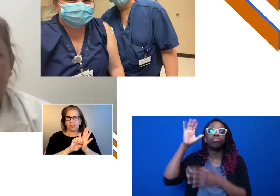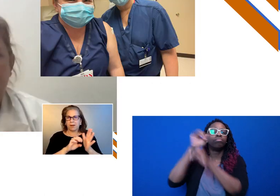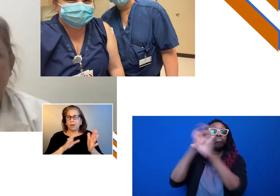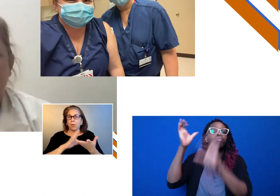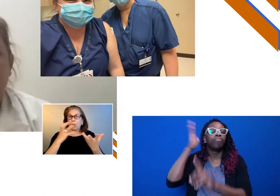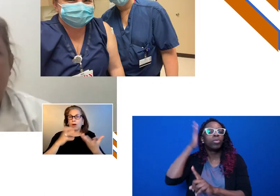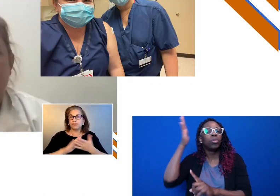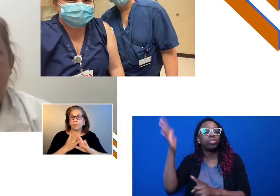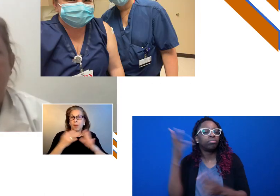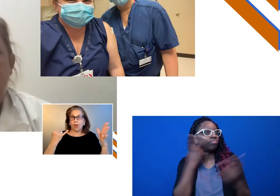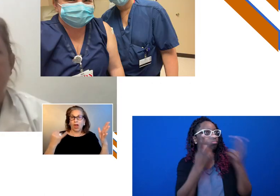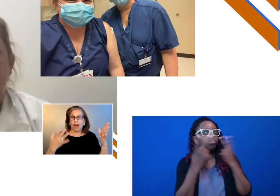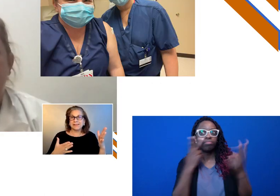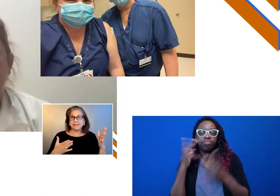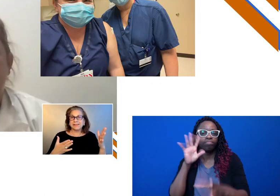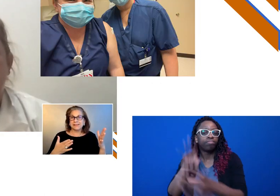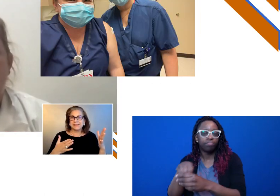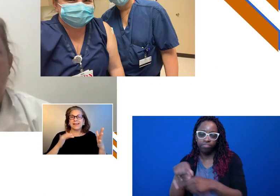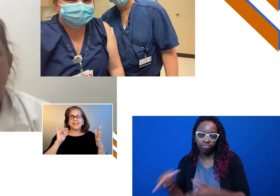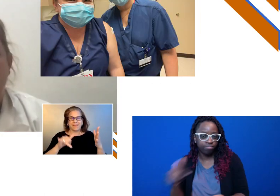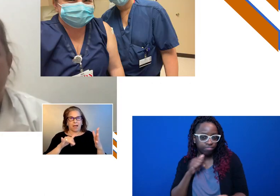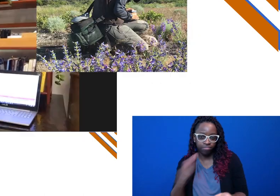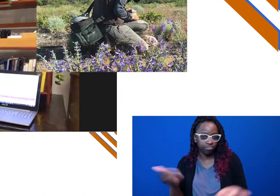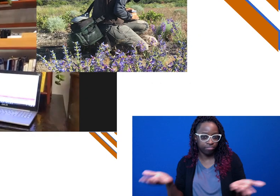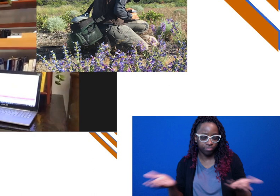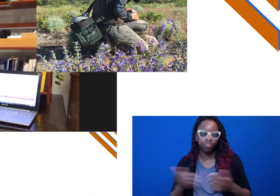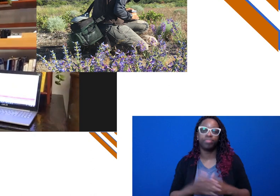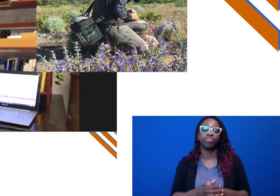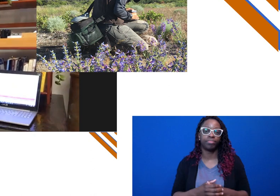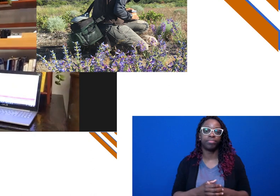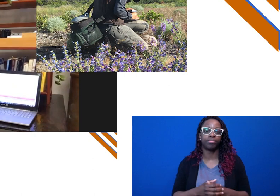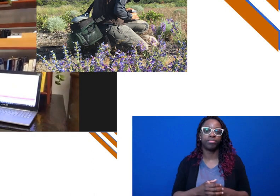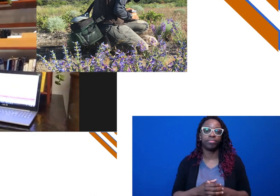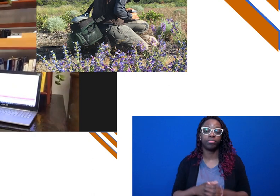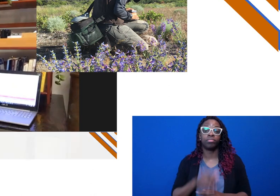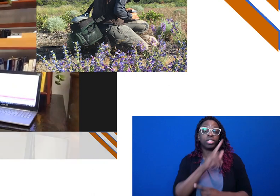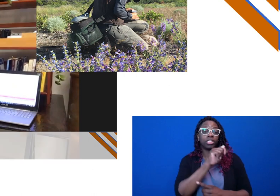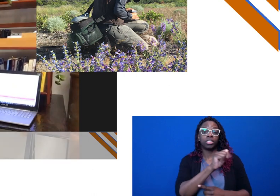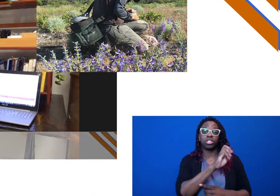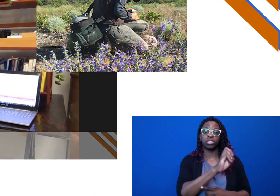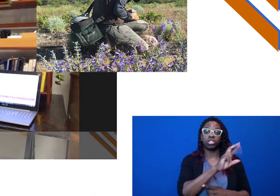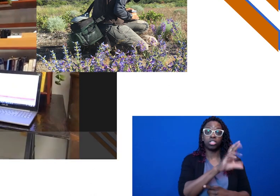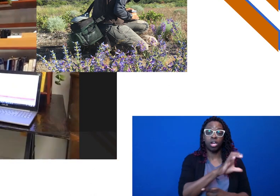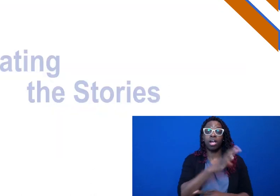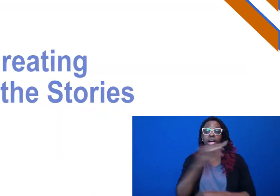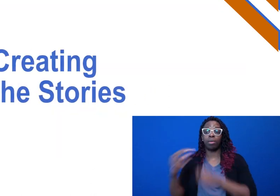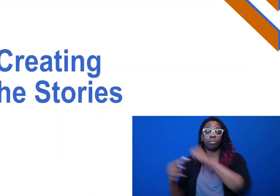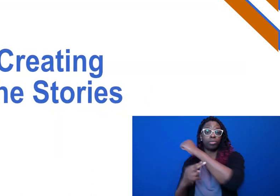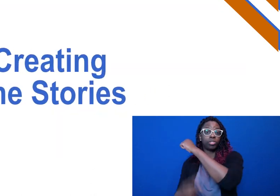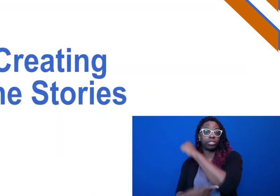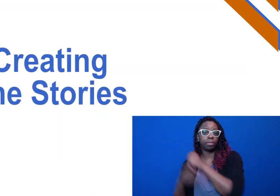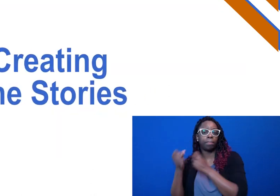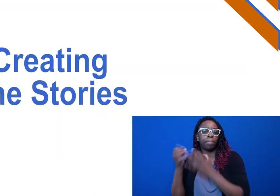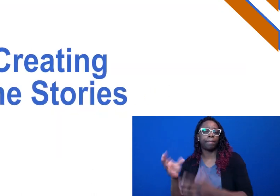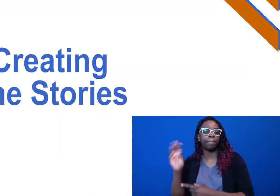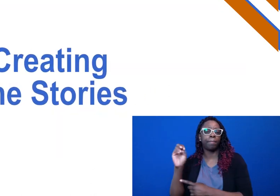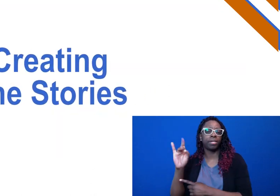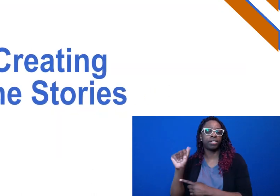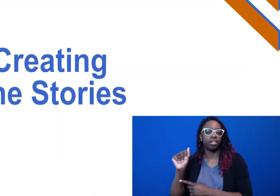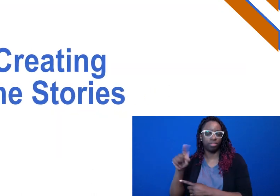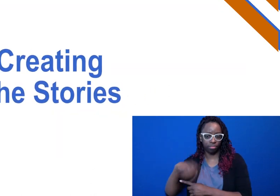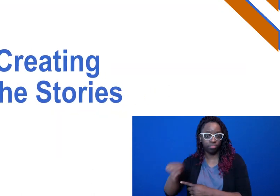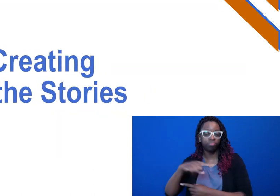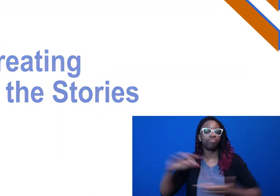succeeding in STEM careers. So, to fill this gap, Turk and Bridge Multimedia created this video